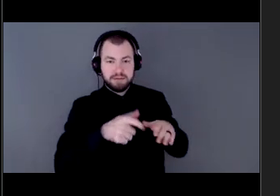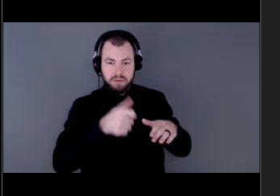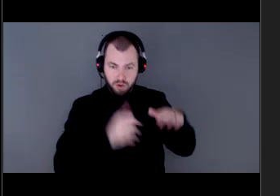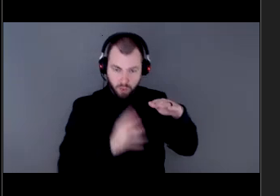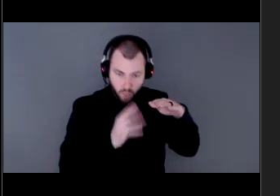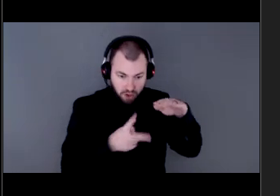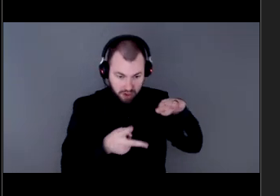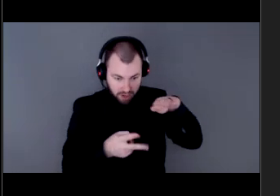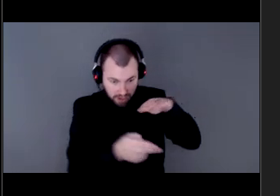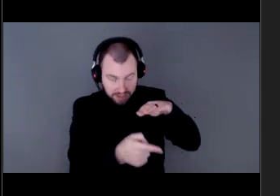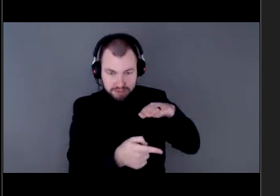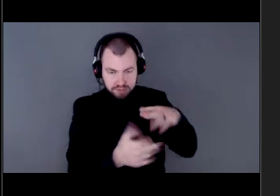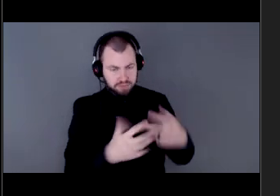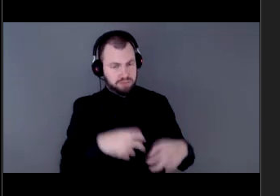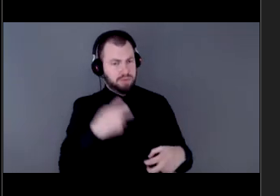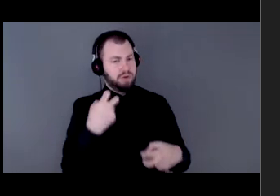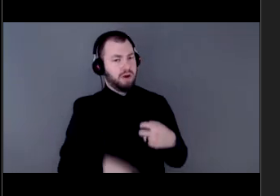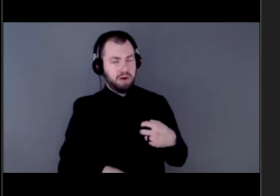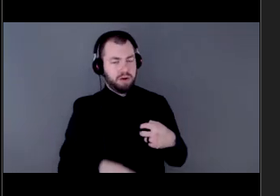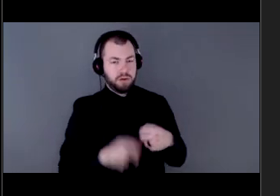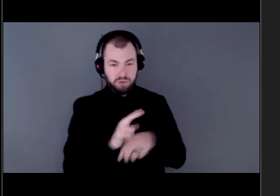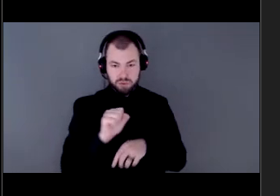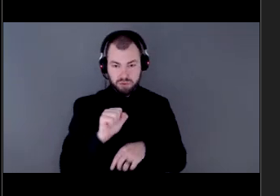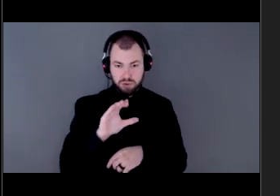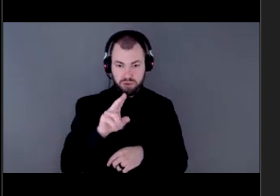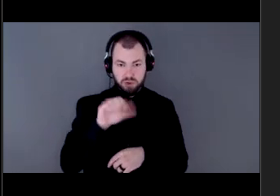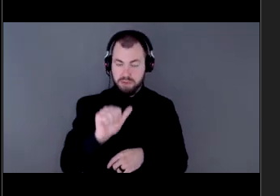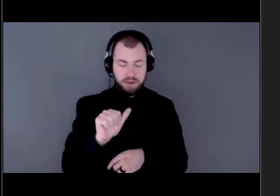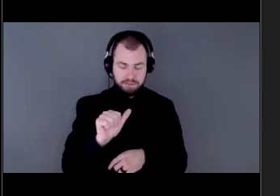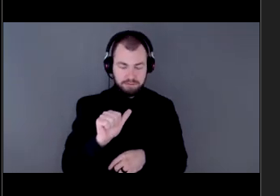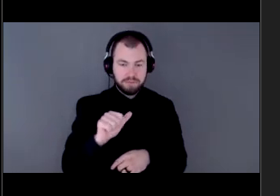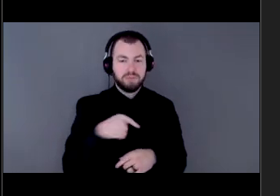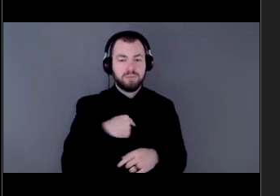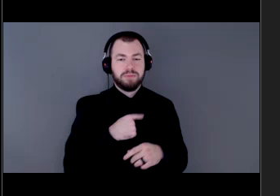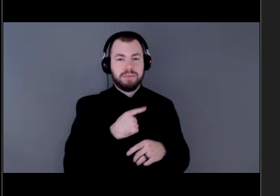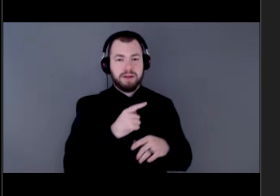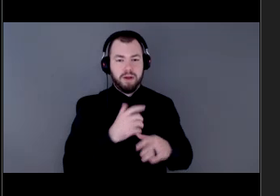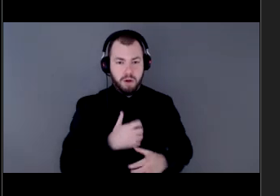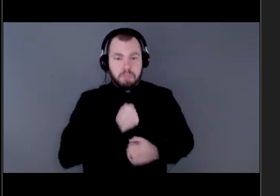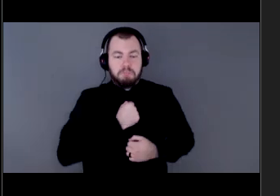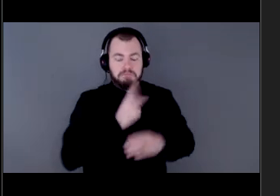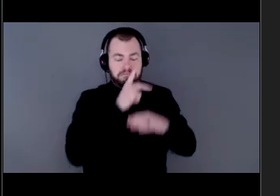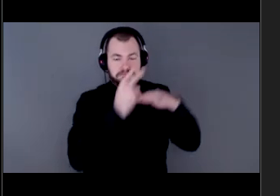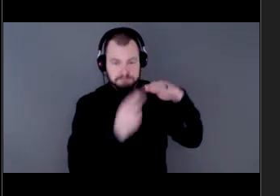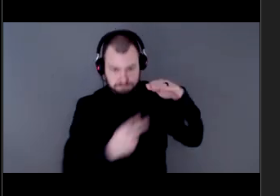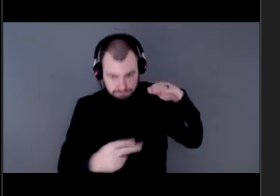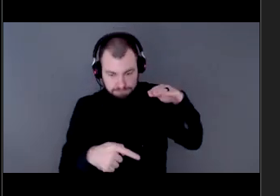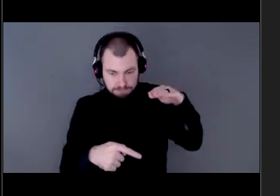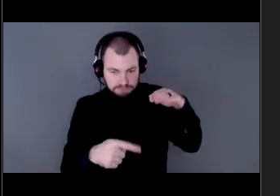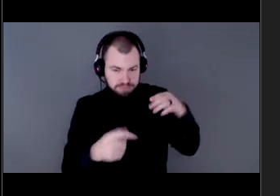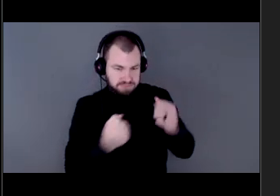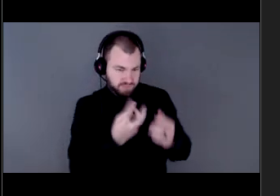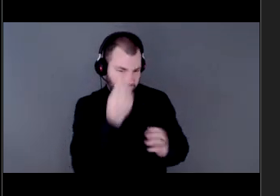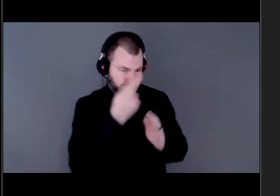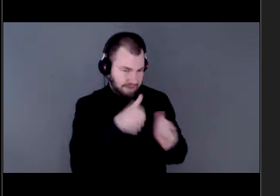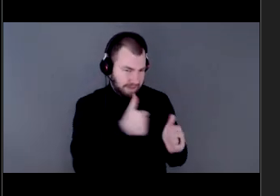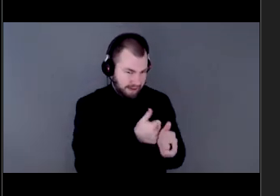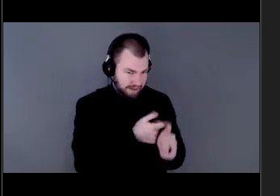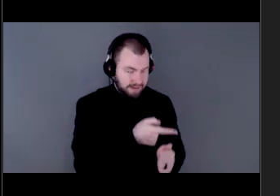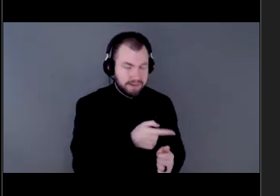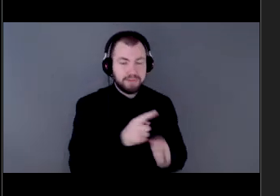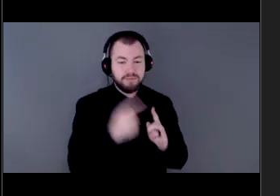don't use scuba. We free dive and hold our breath for many reasons. But for us, developing a